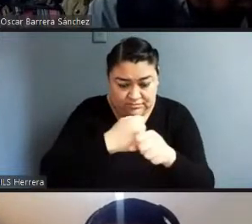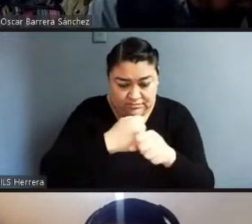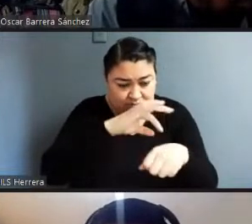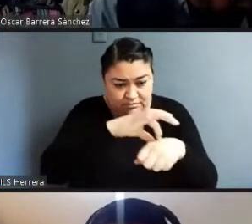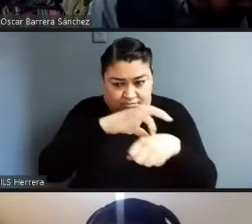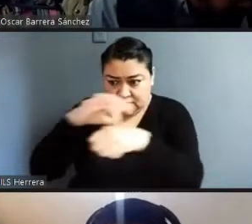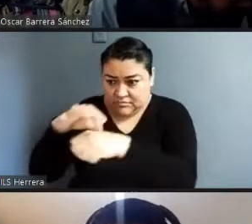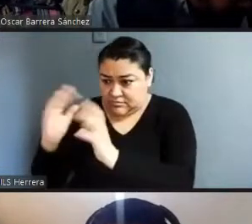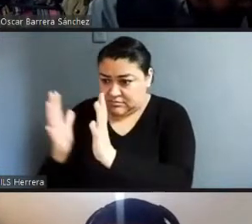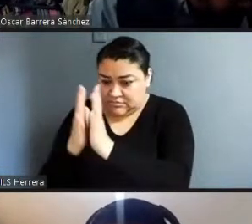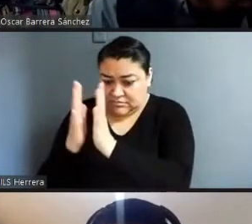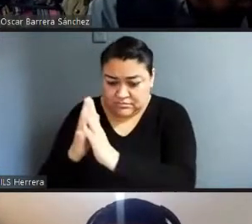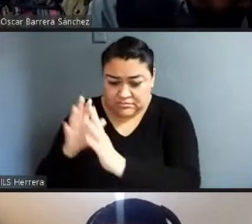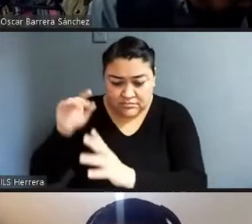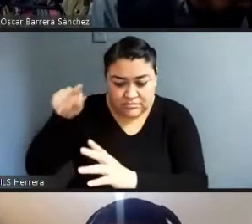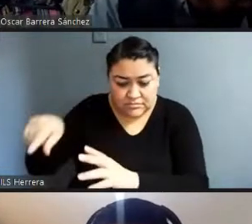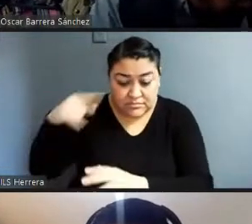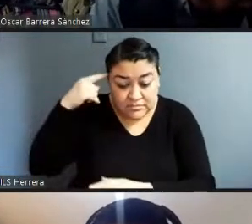to their community,